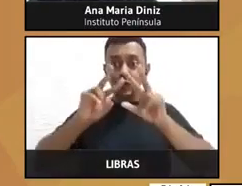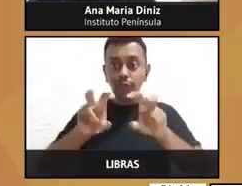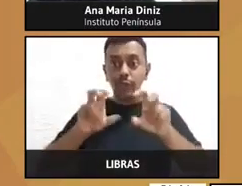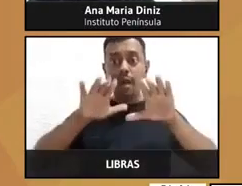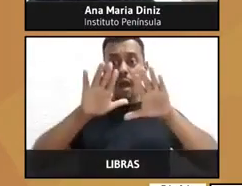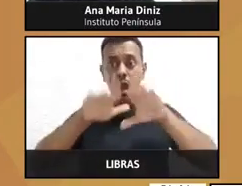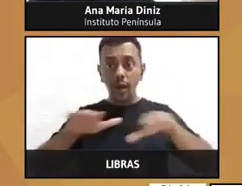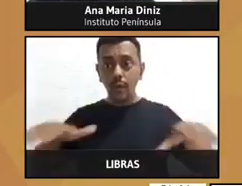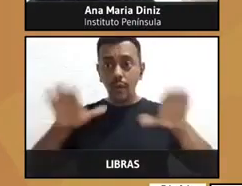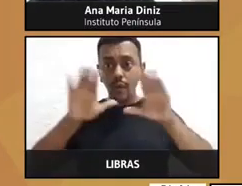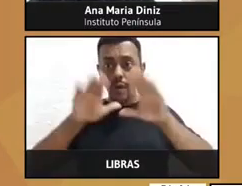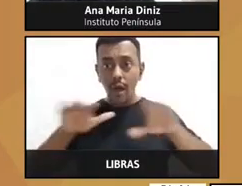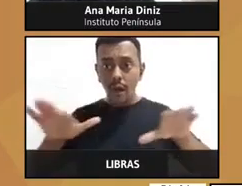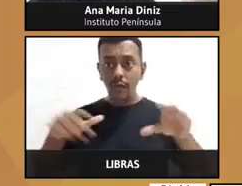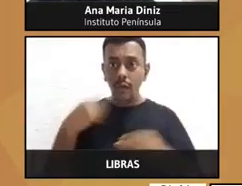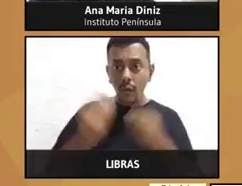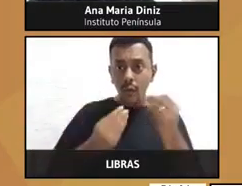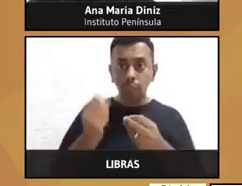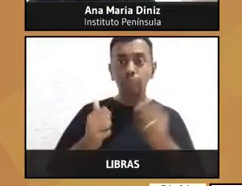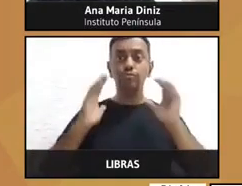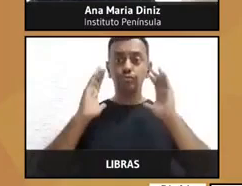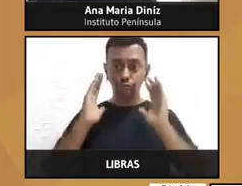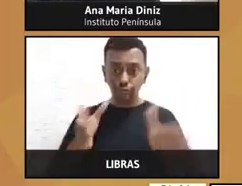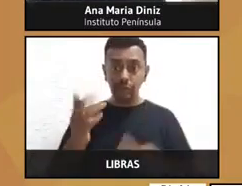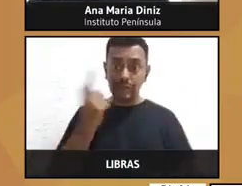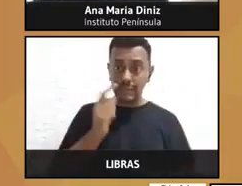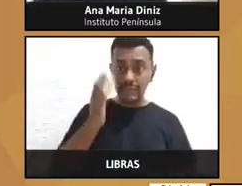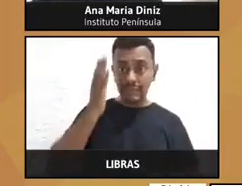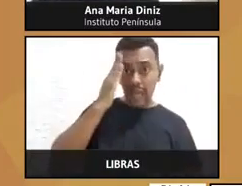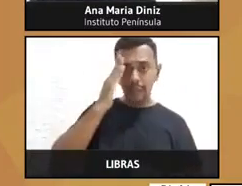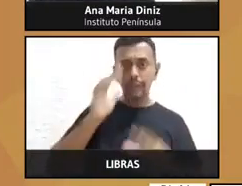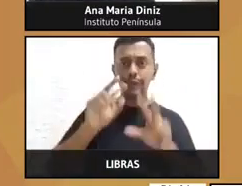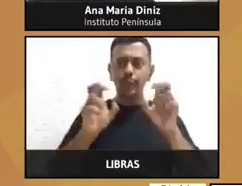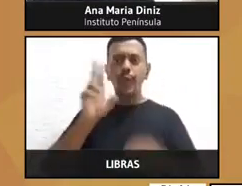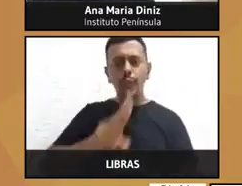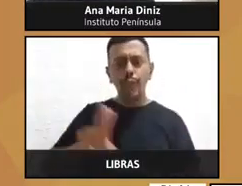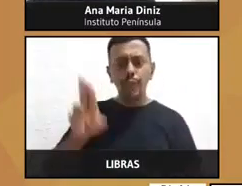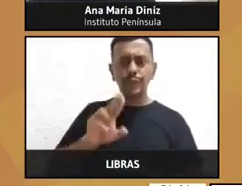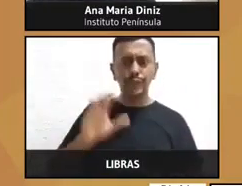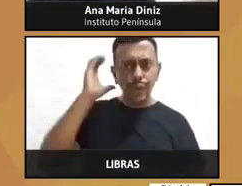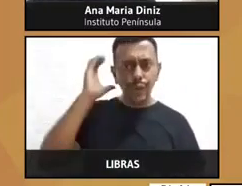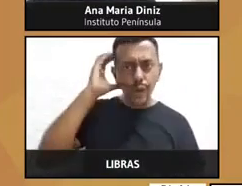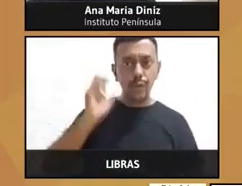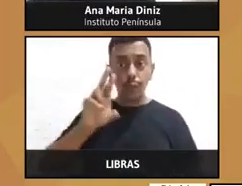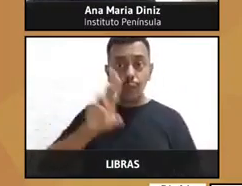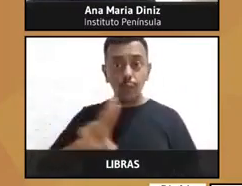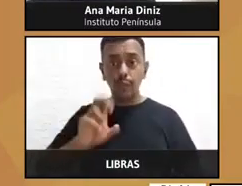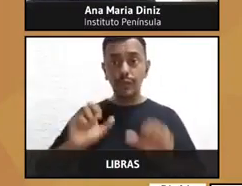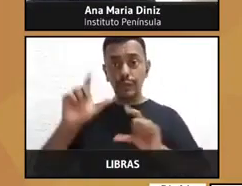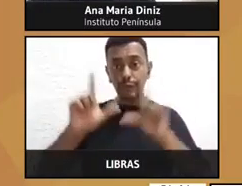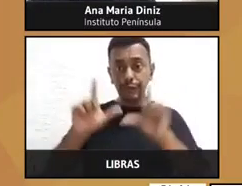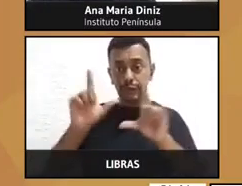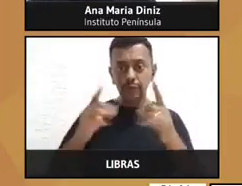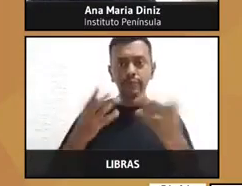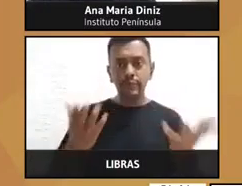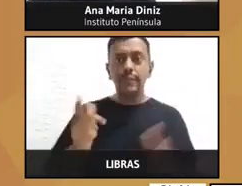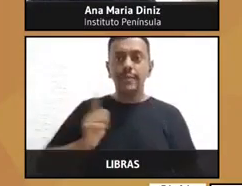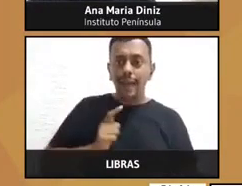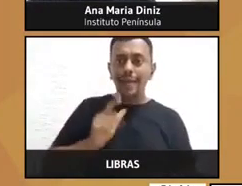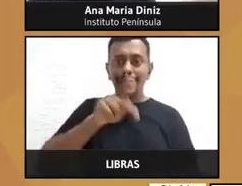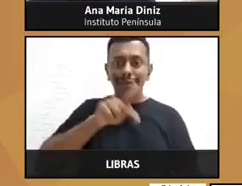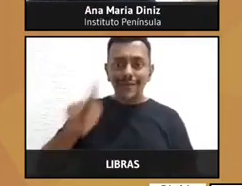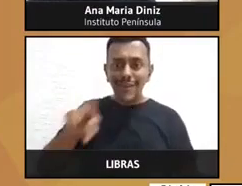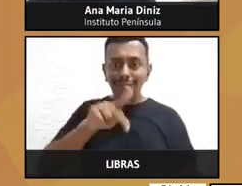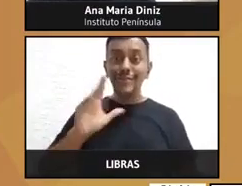usam o rádio, usam a televisão, e muitas vezes os professores se conectam